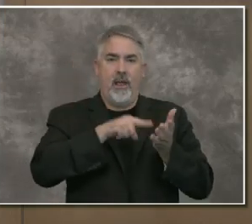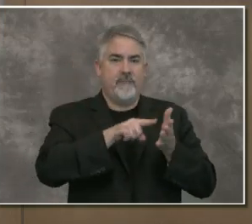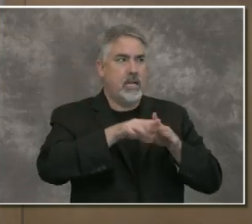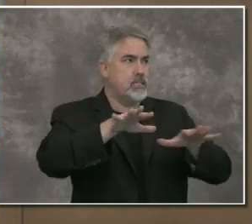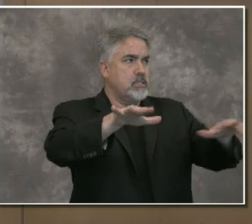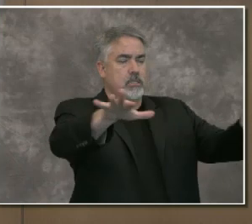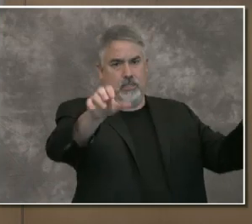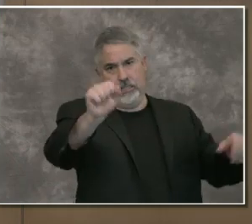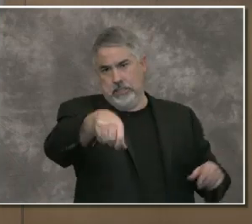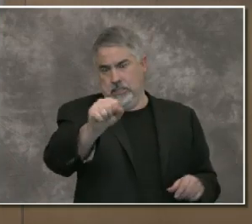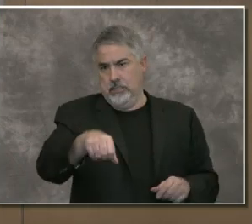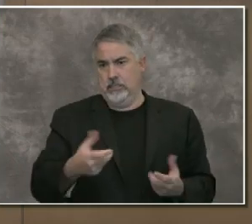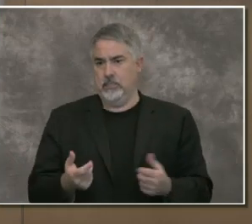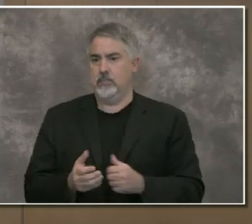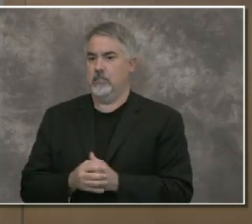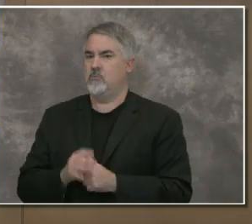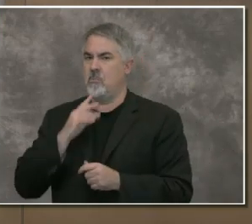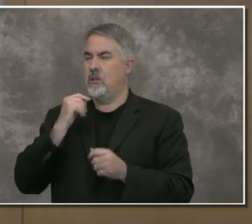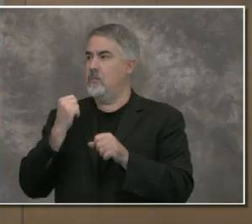specific number at a later time.